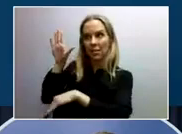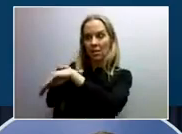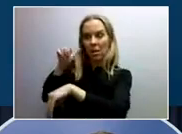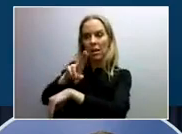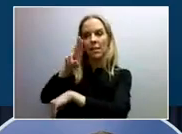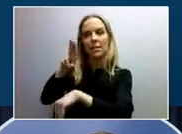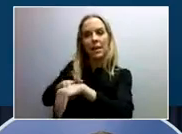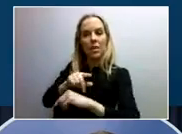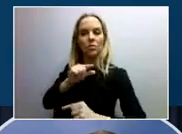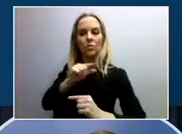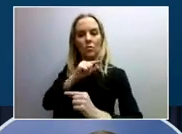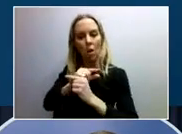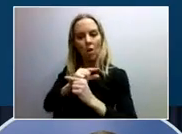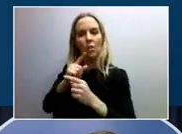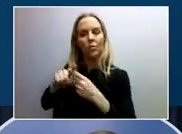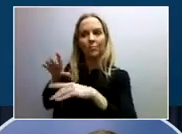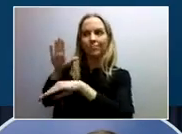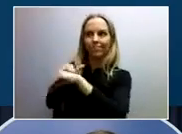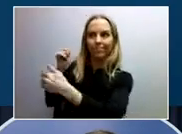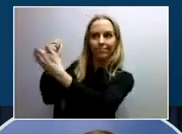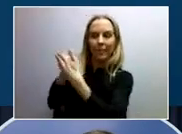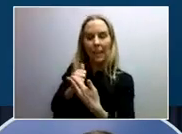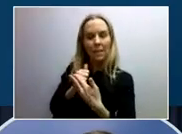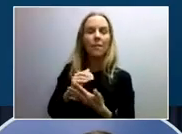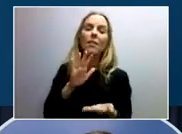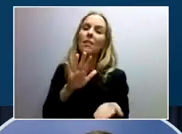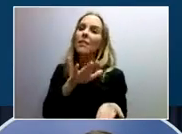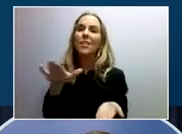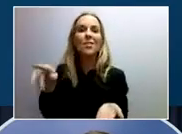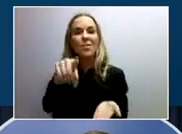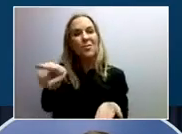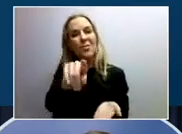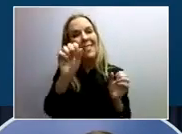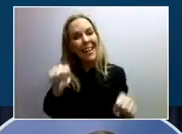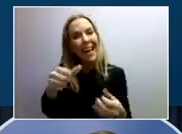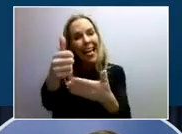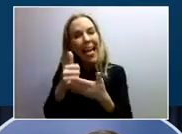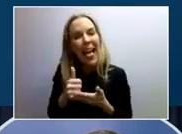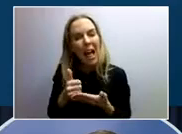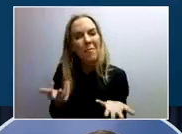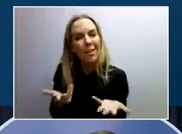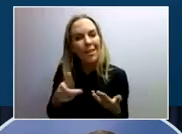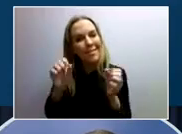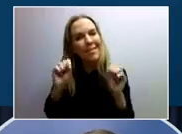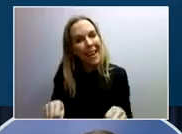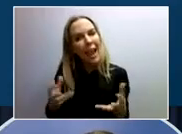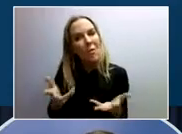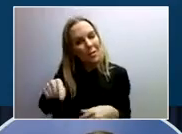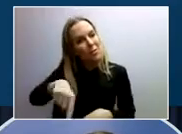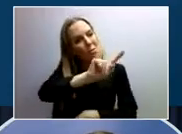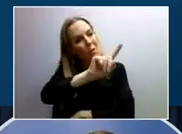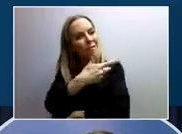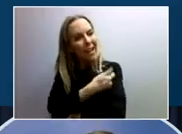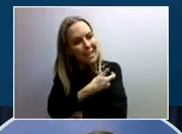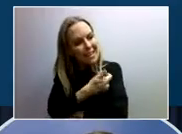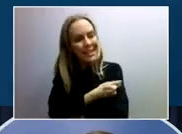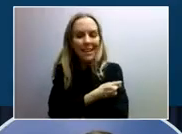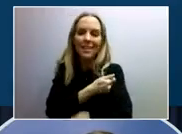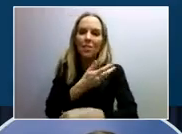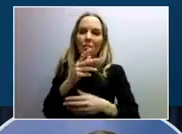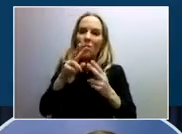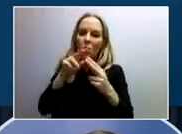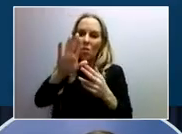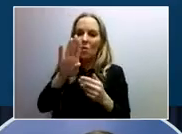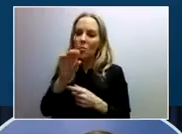to our aid. But folks, you can help us. You can help us by getting vaccinated and getting your booster, which makes it